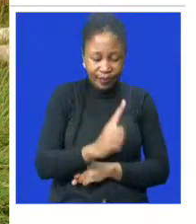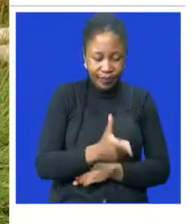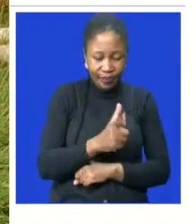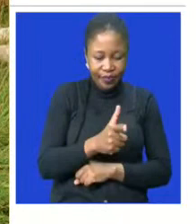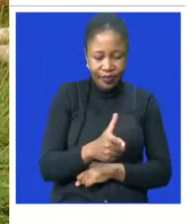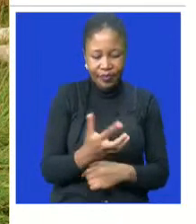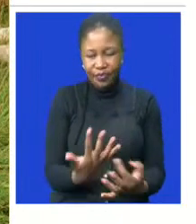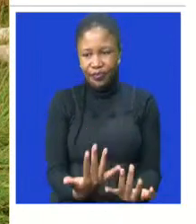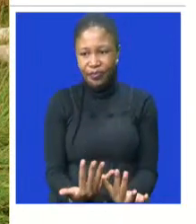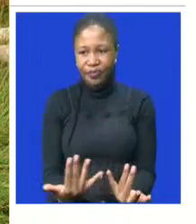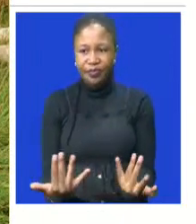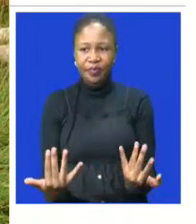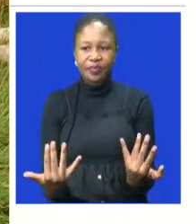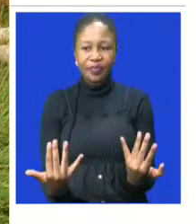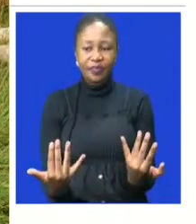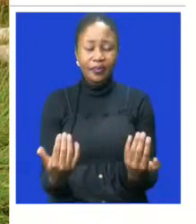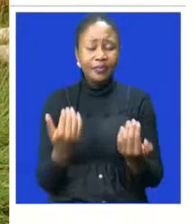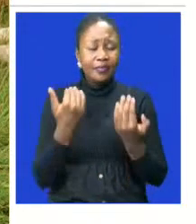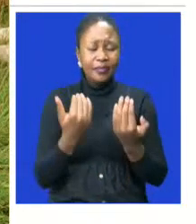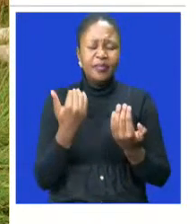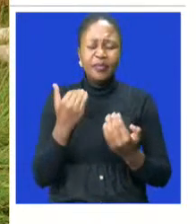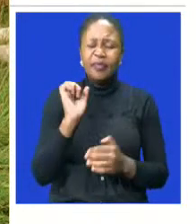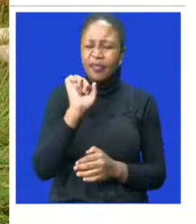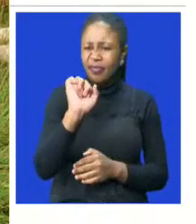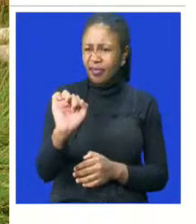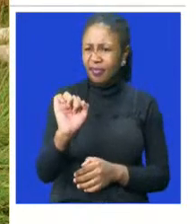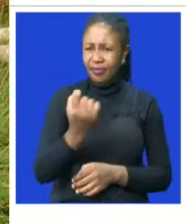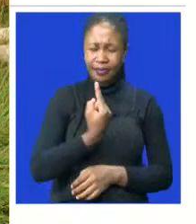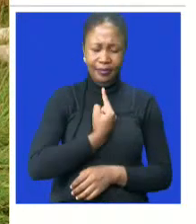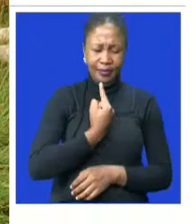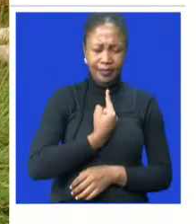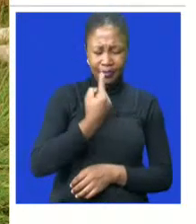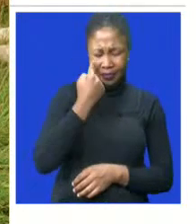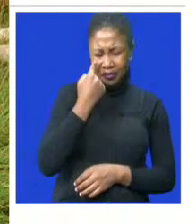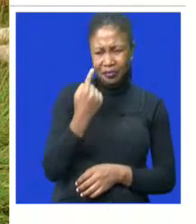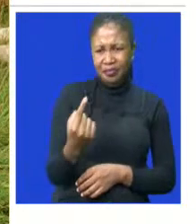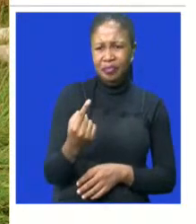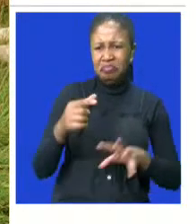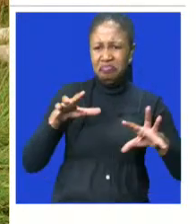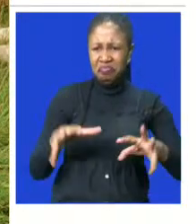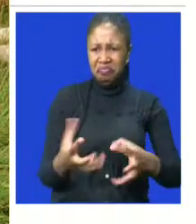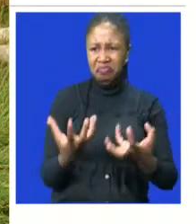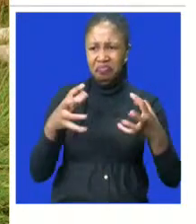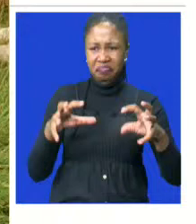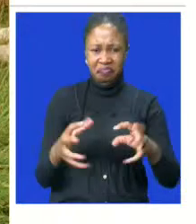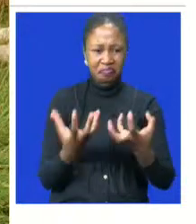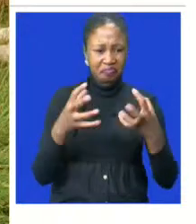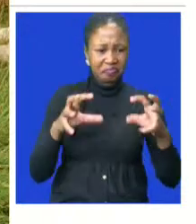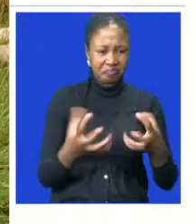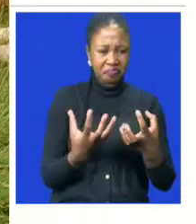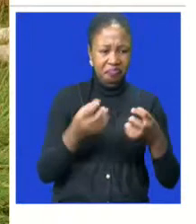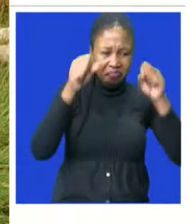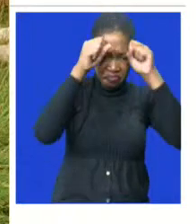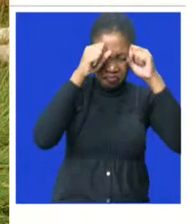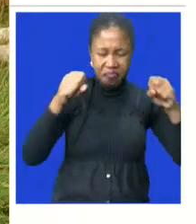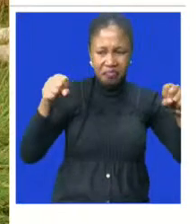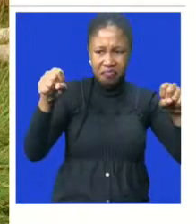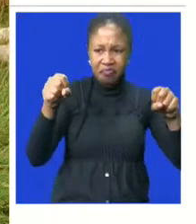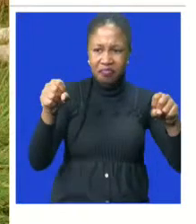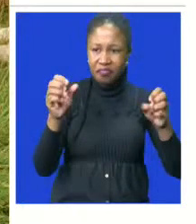grass? No. Now, where does the grass come from?